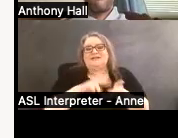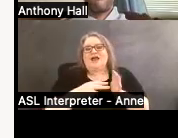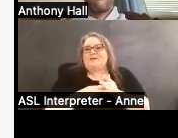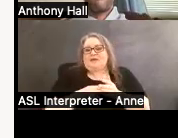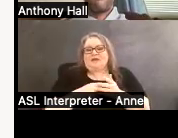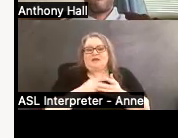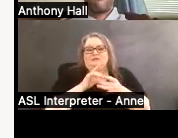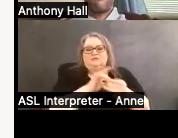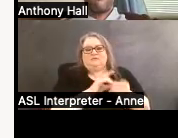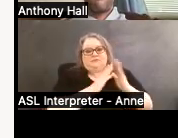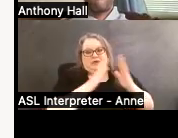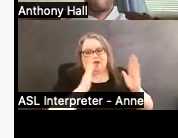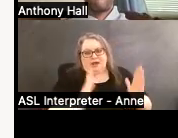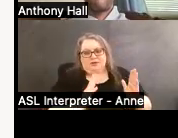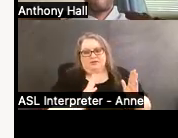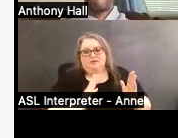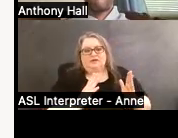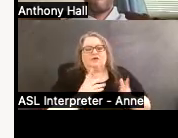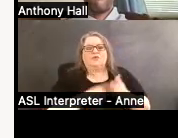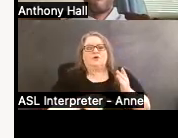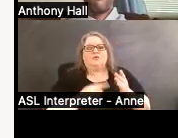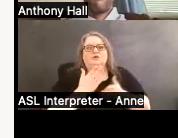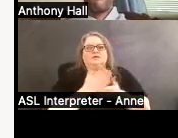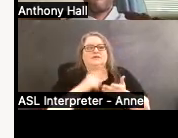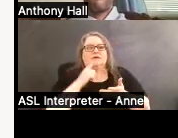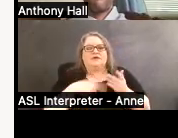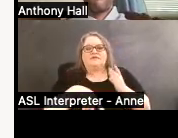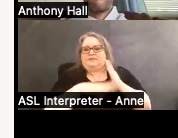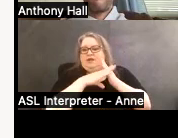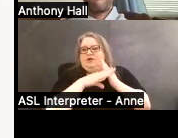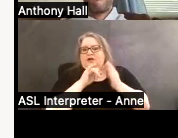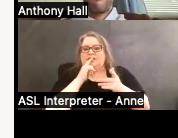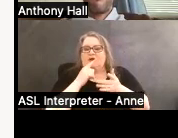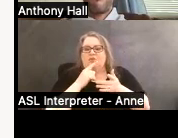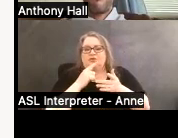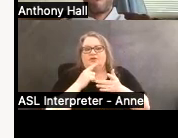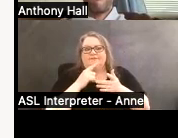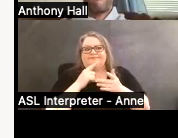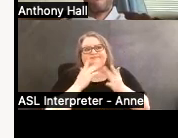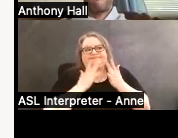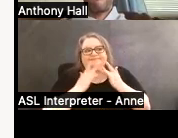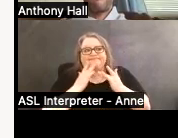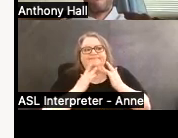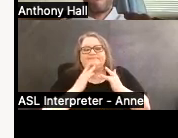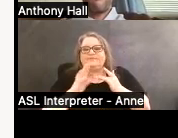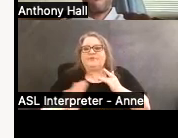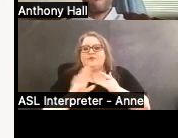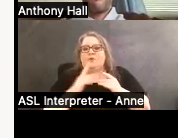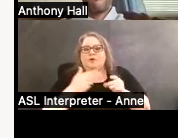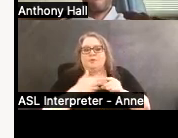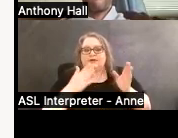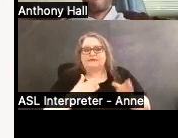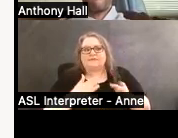housing. What were some of the barriers that was helping your participants